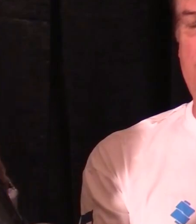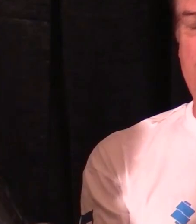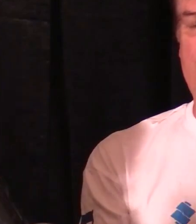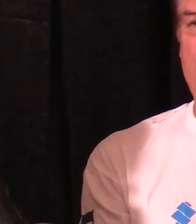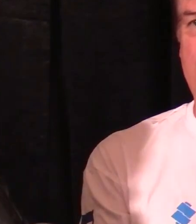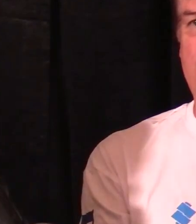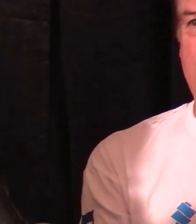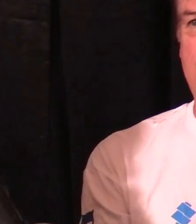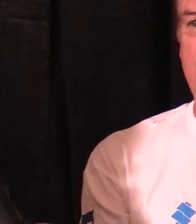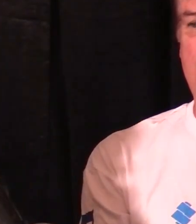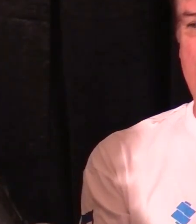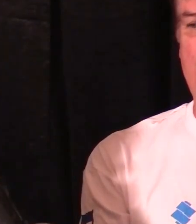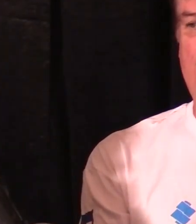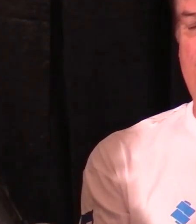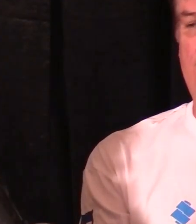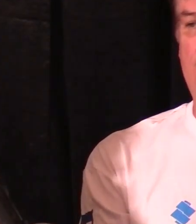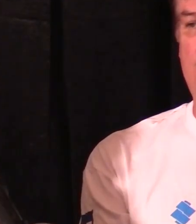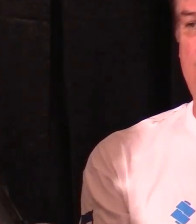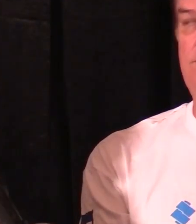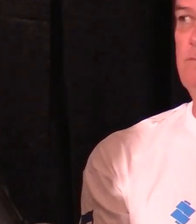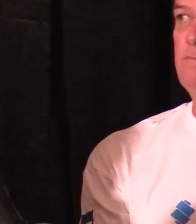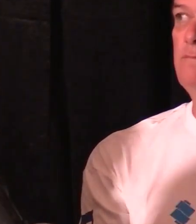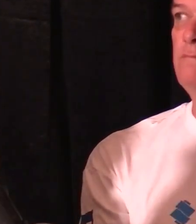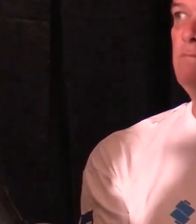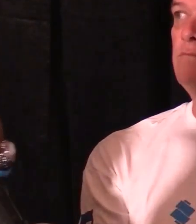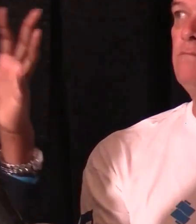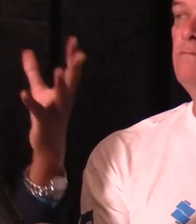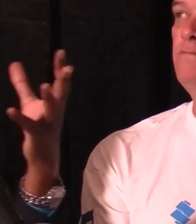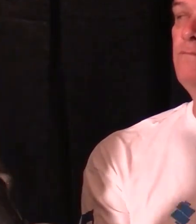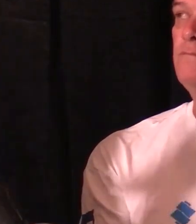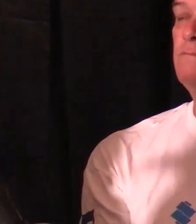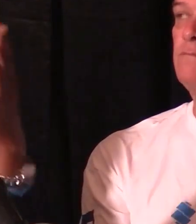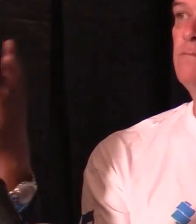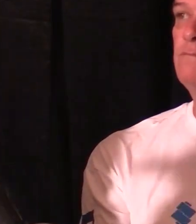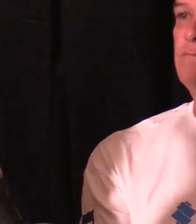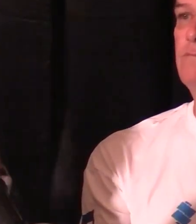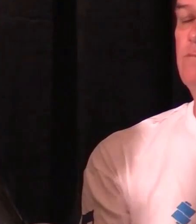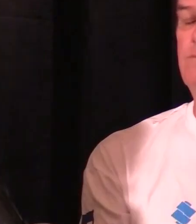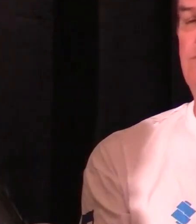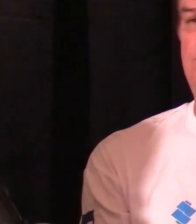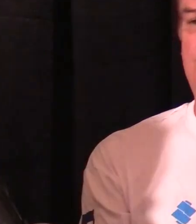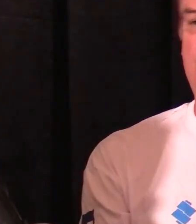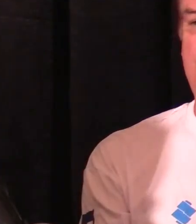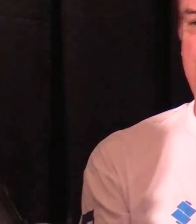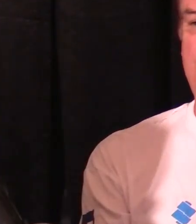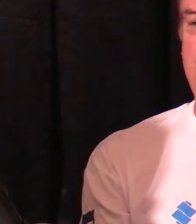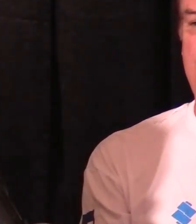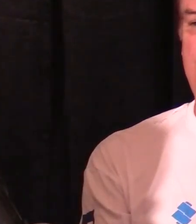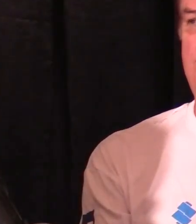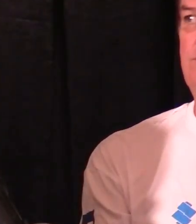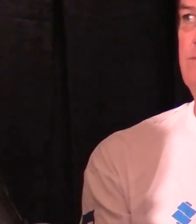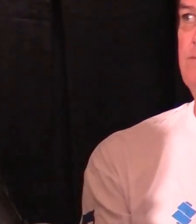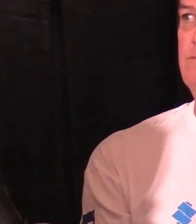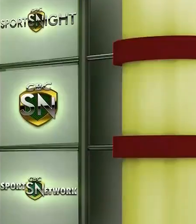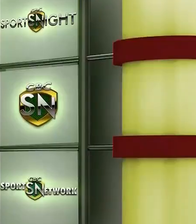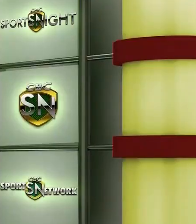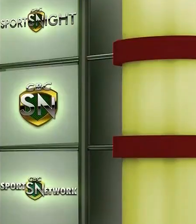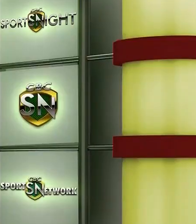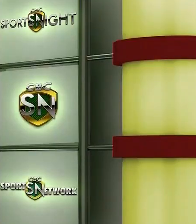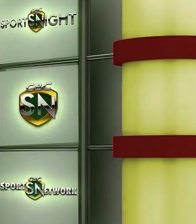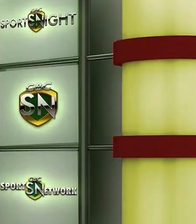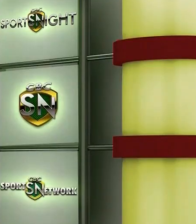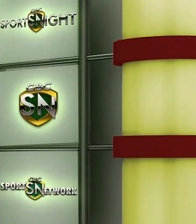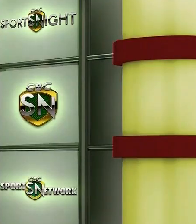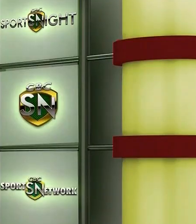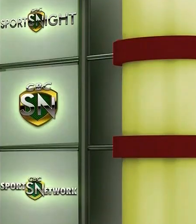environs of the town, because we are not in the town center here, but we consider this part of the greater Spike Sound area.